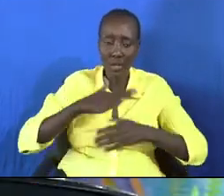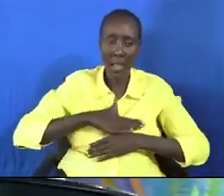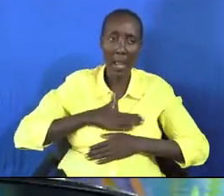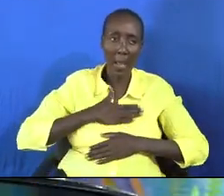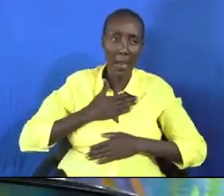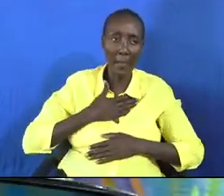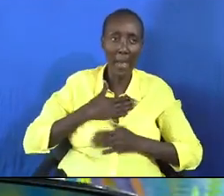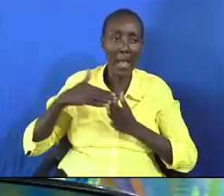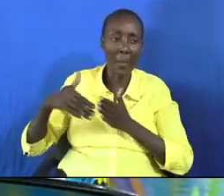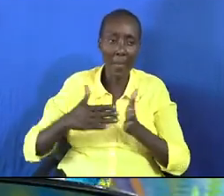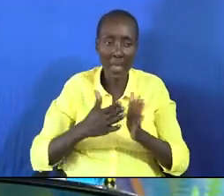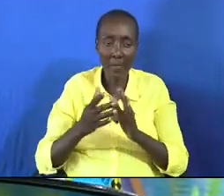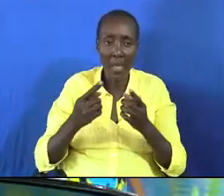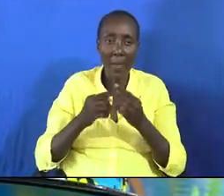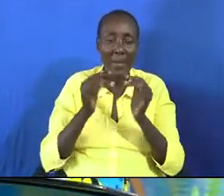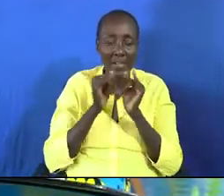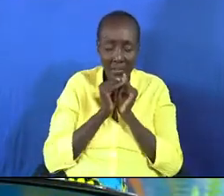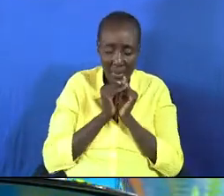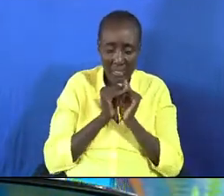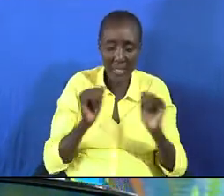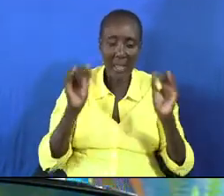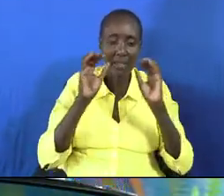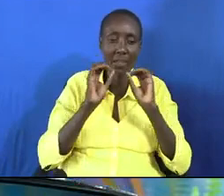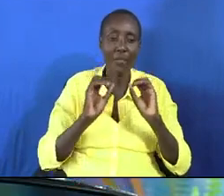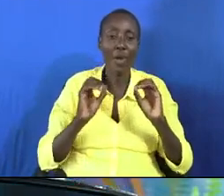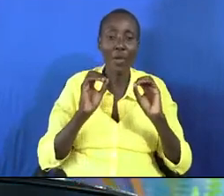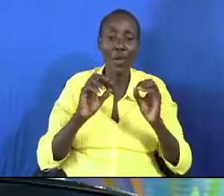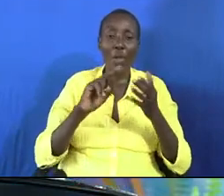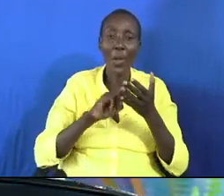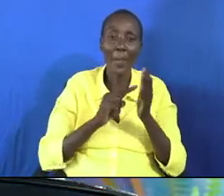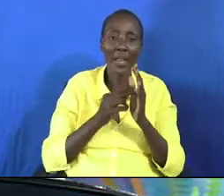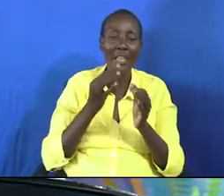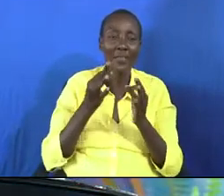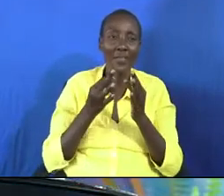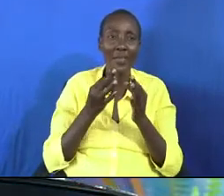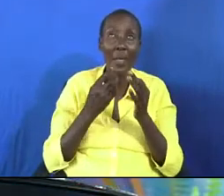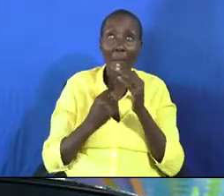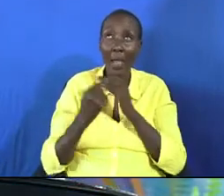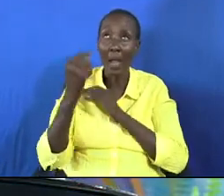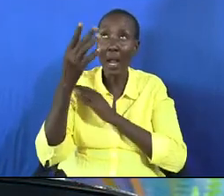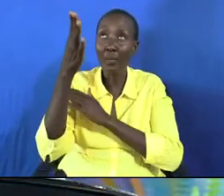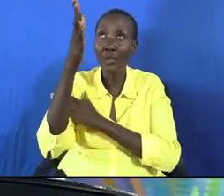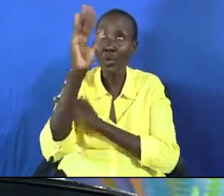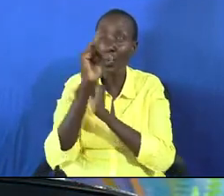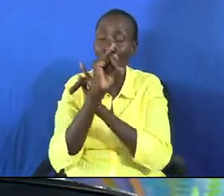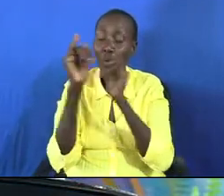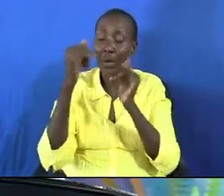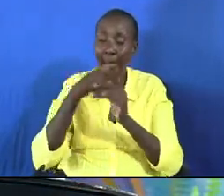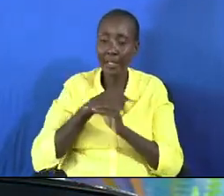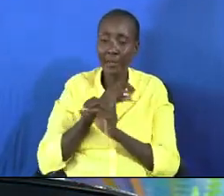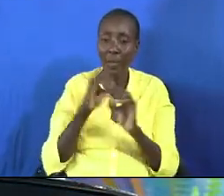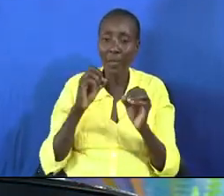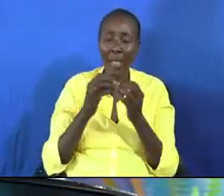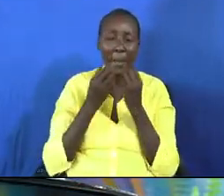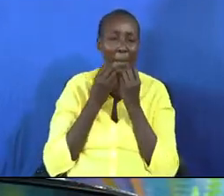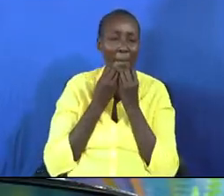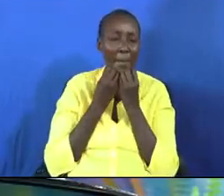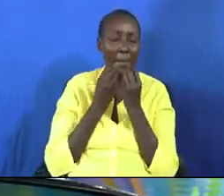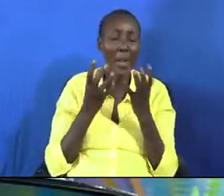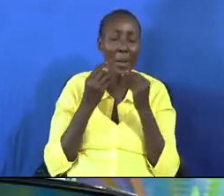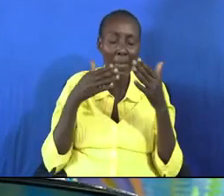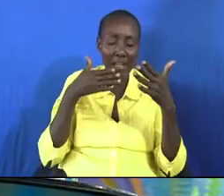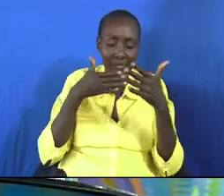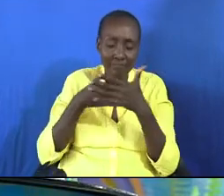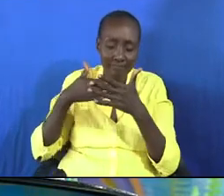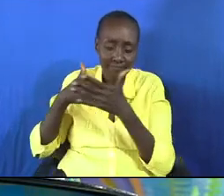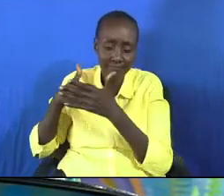children. But if I am not sanctified, if I do not come to God and cleanse me, there are so many